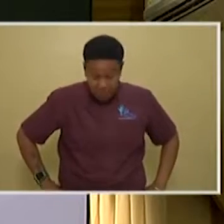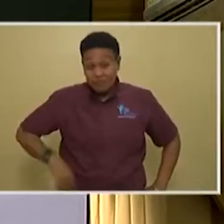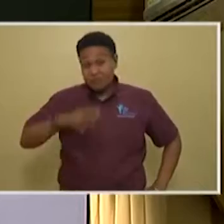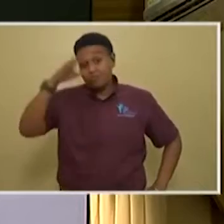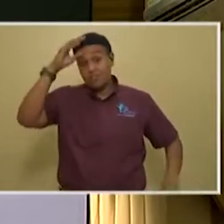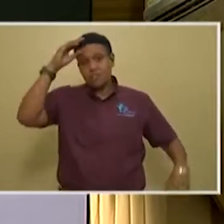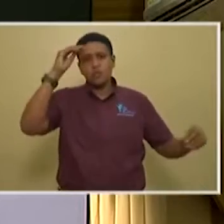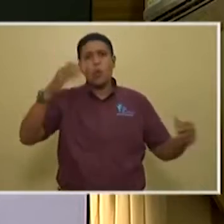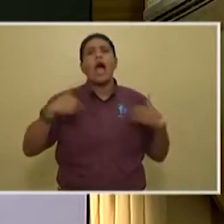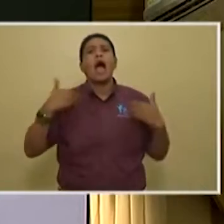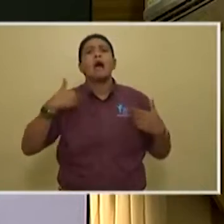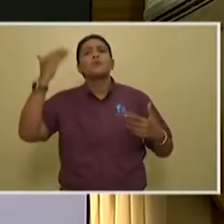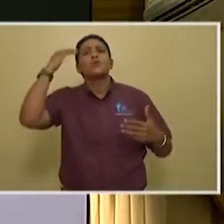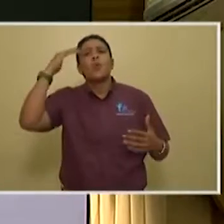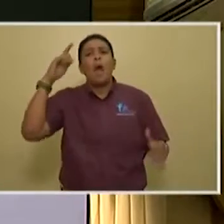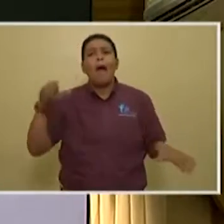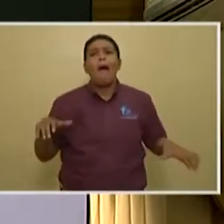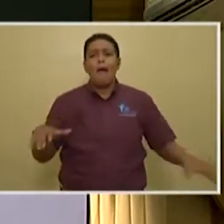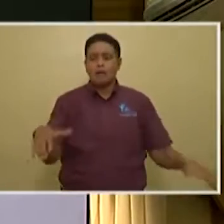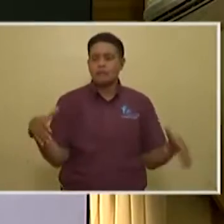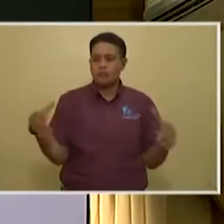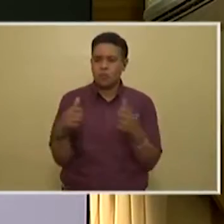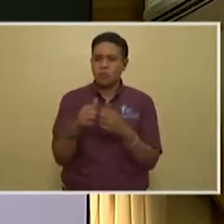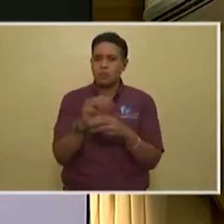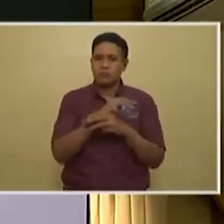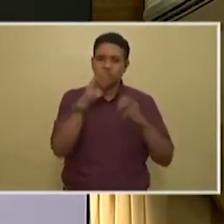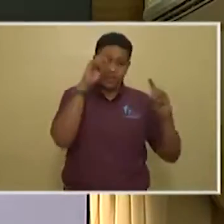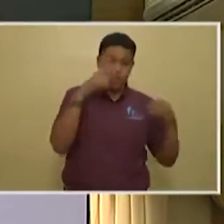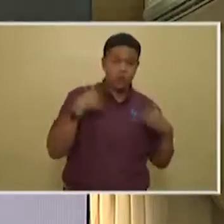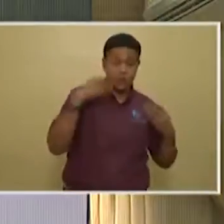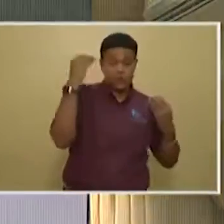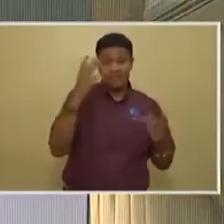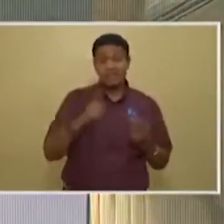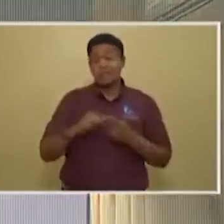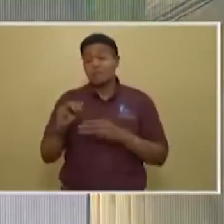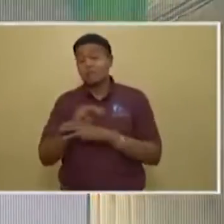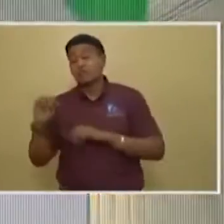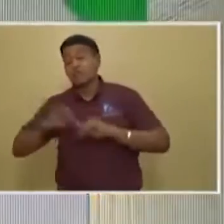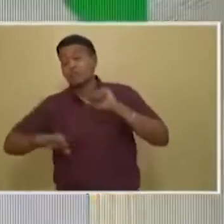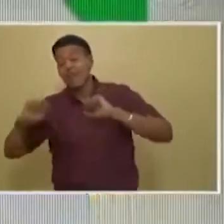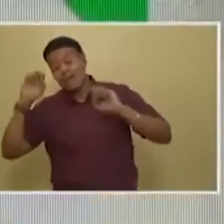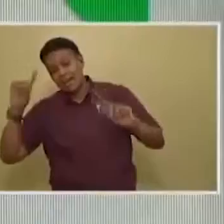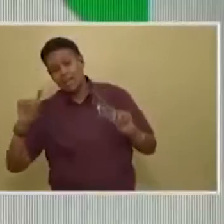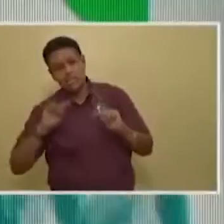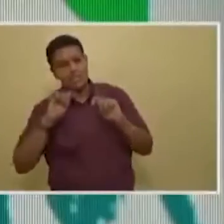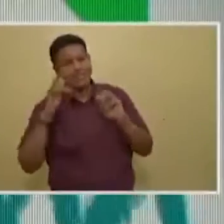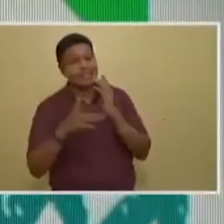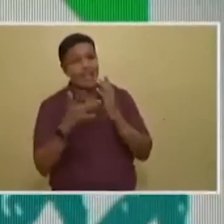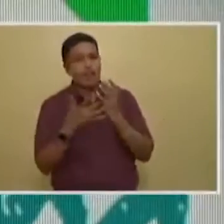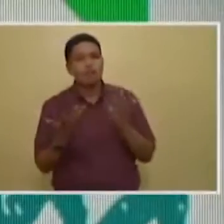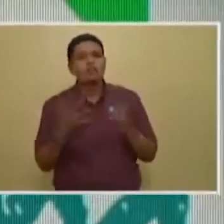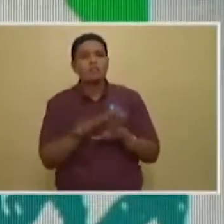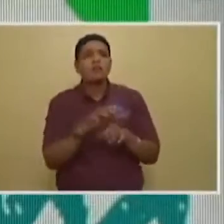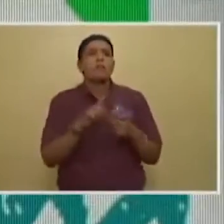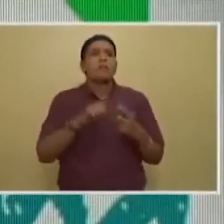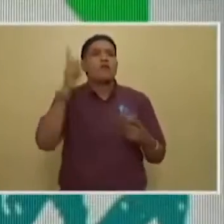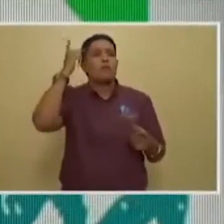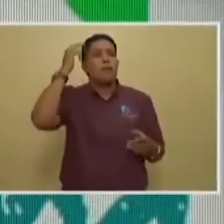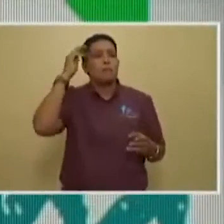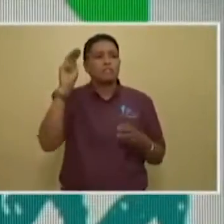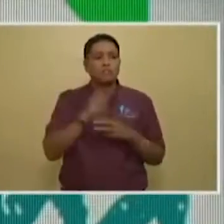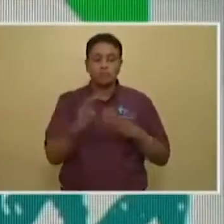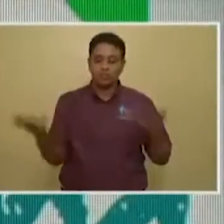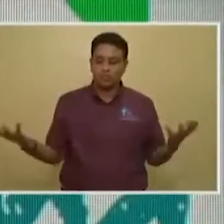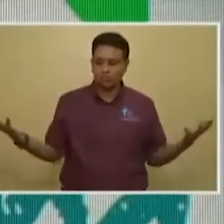force with the Ministry of Education, Youth and Information, the Ministry of Science, Energy and Technology, and the Prime Minister's